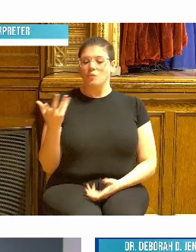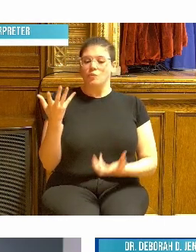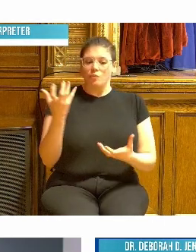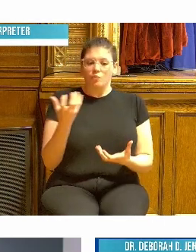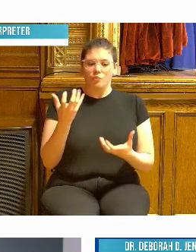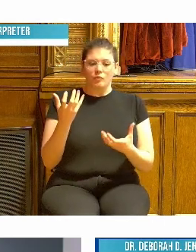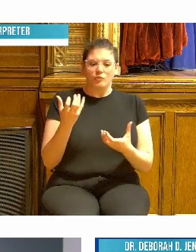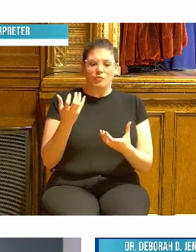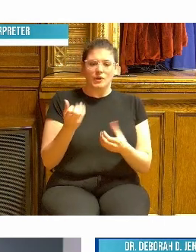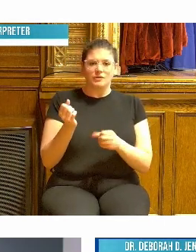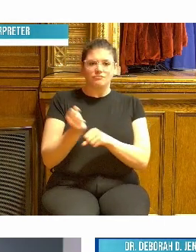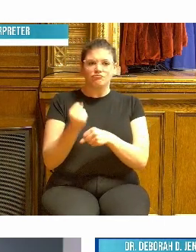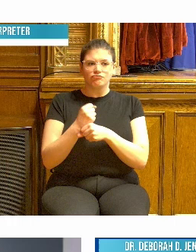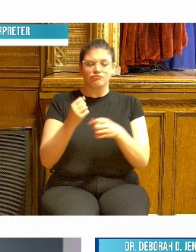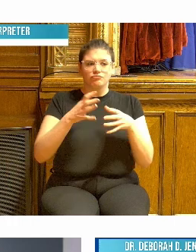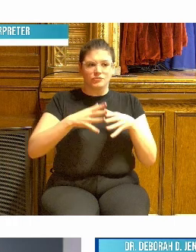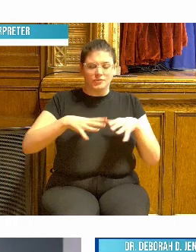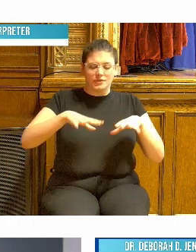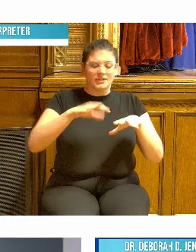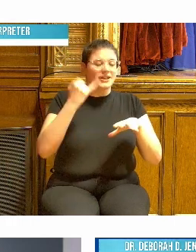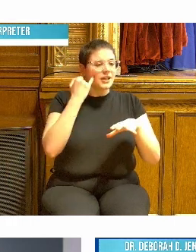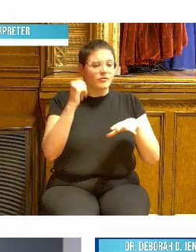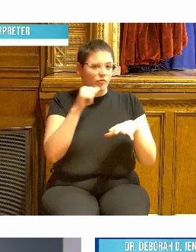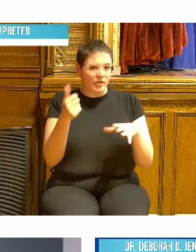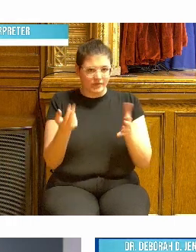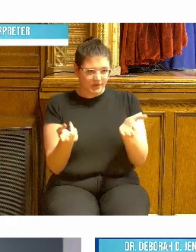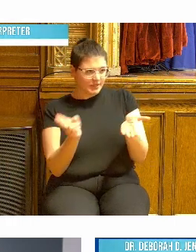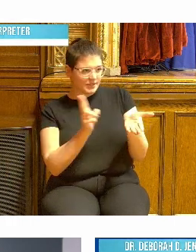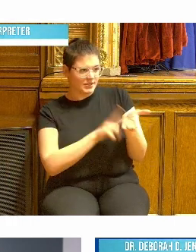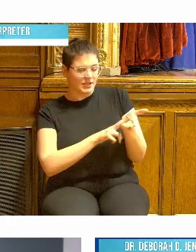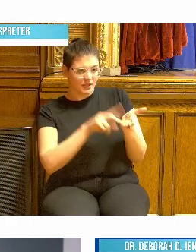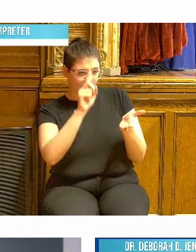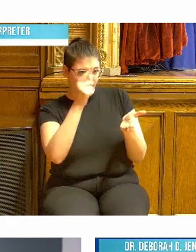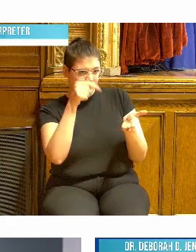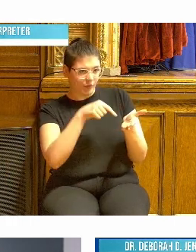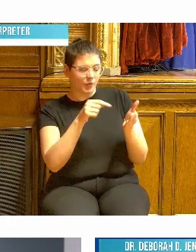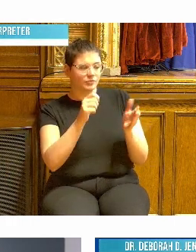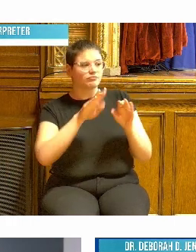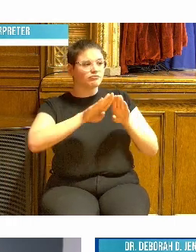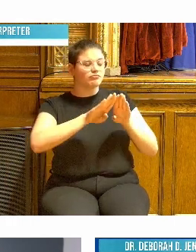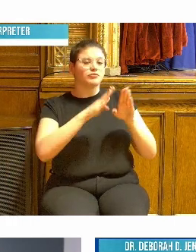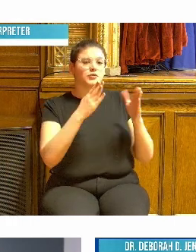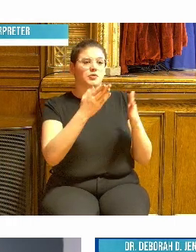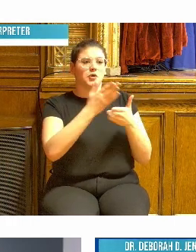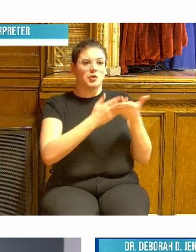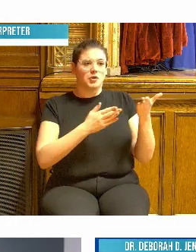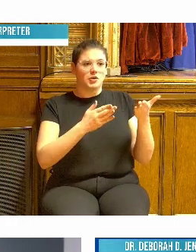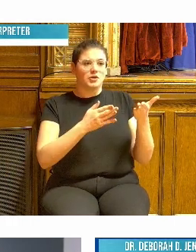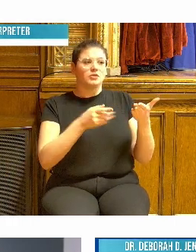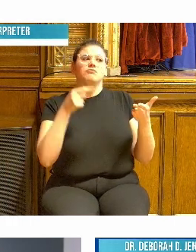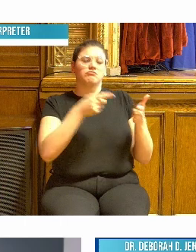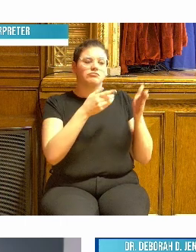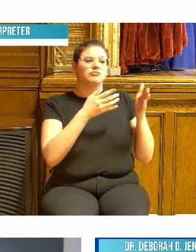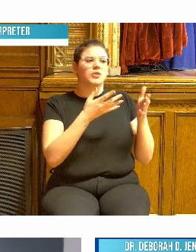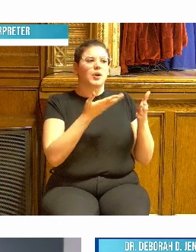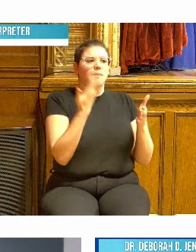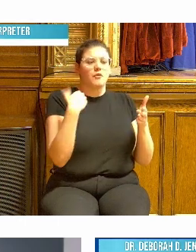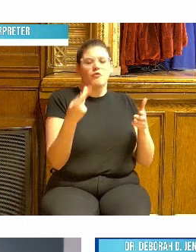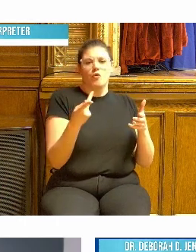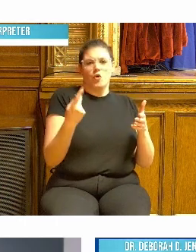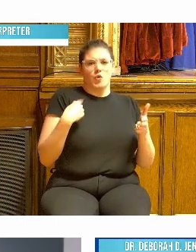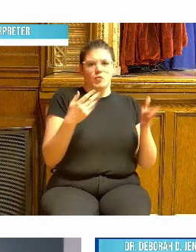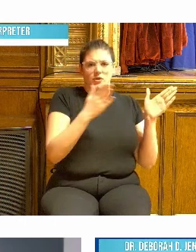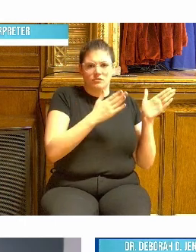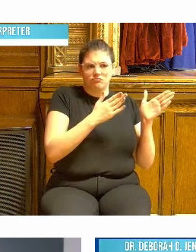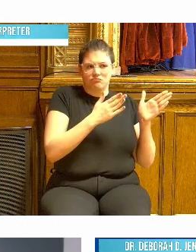are have not signed up. We want to make sure that you have an opportunity to sign up. And before we begin, as you're preparing yourself, I want to make room